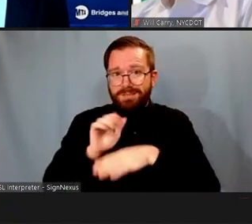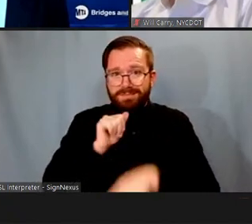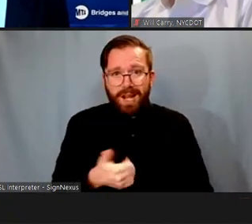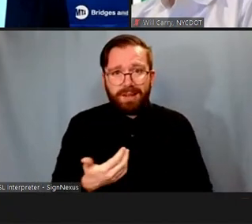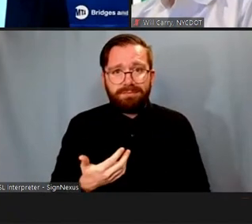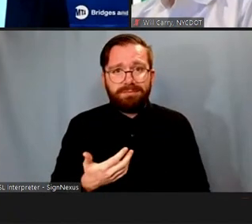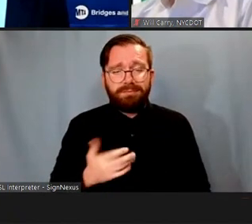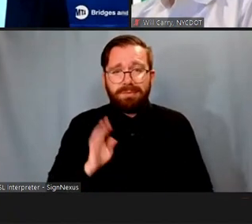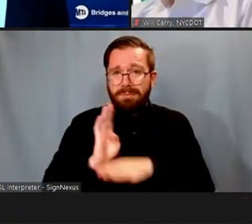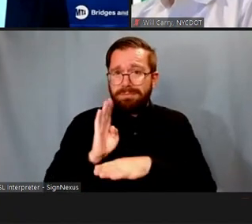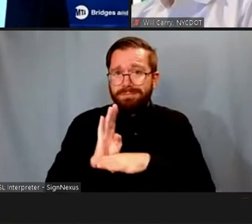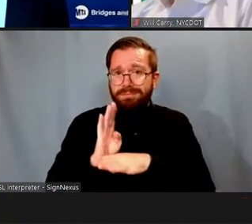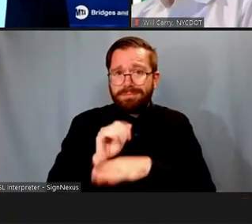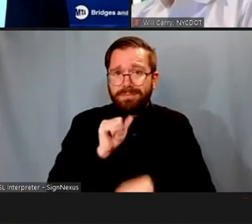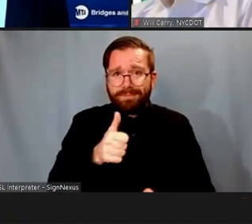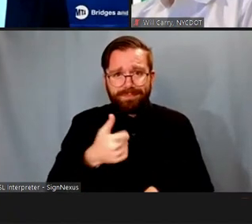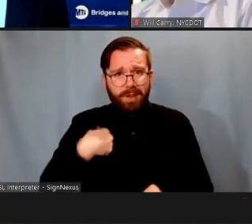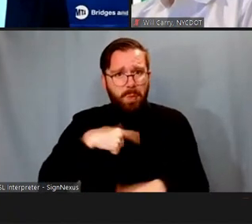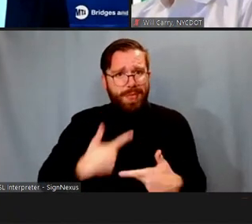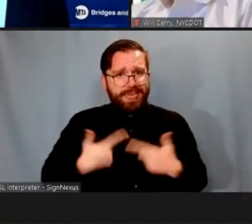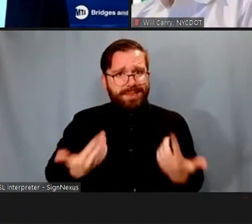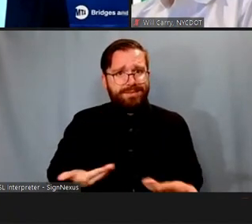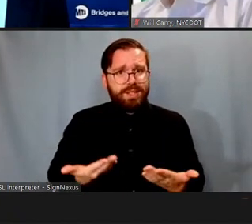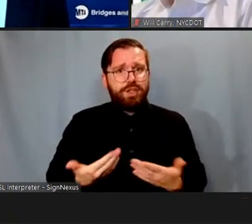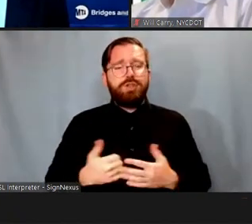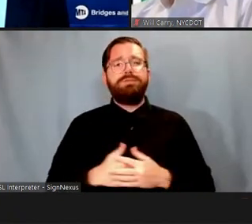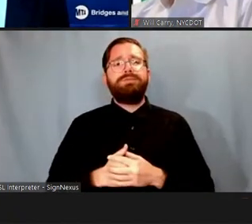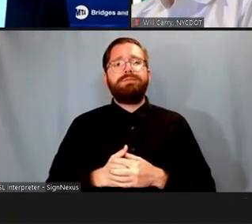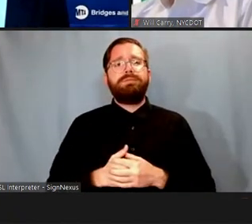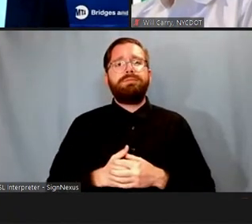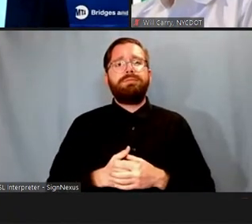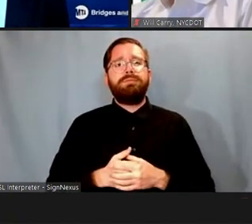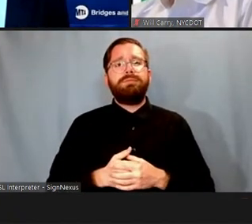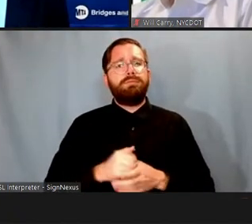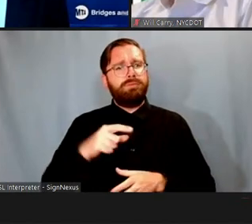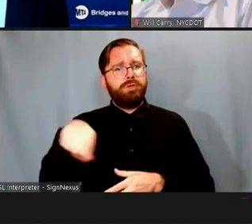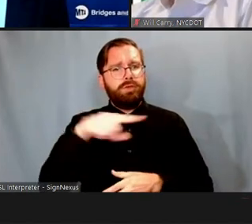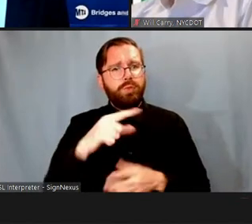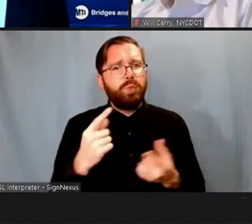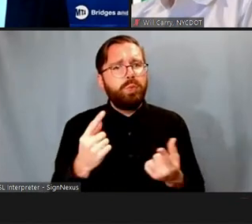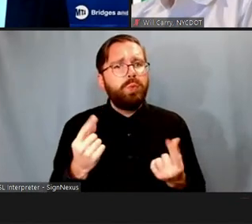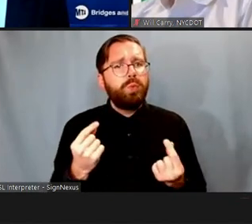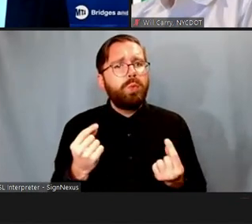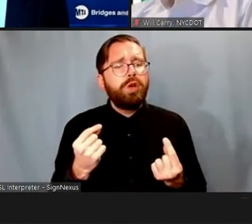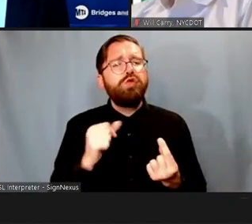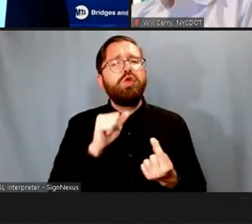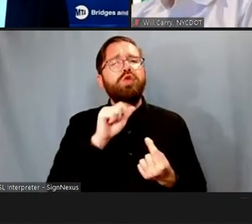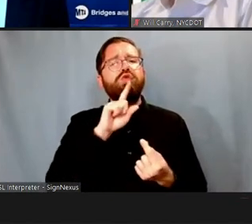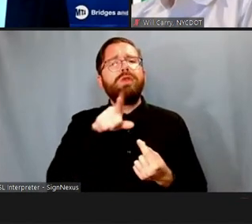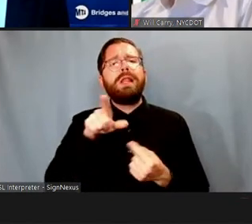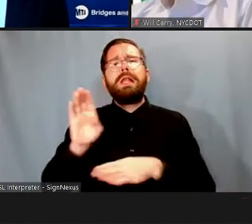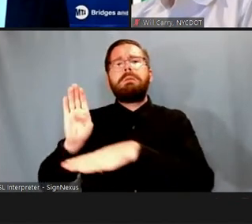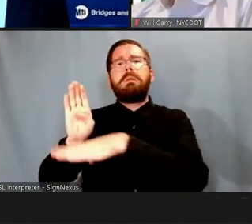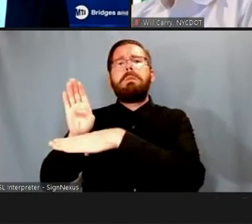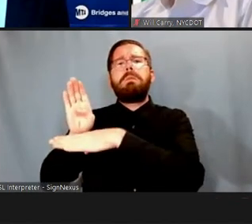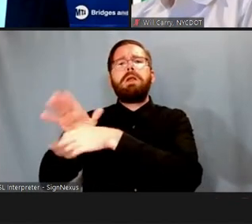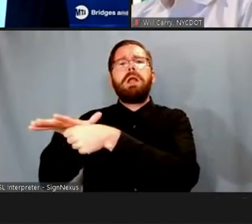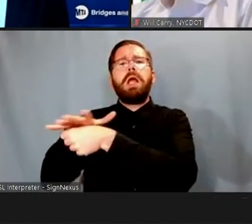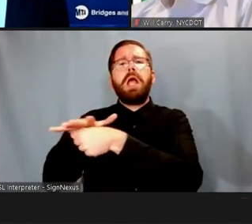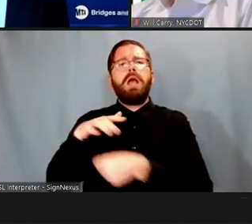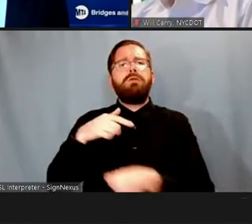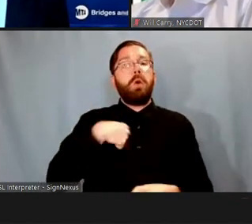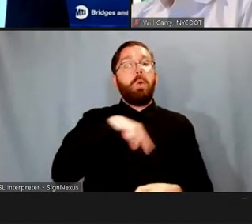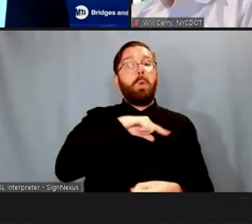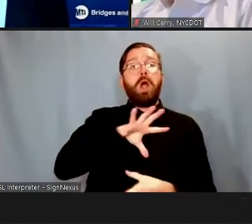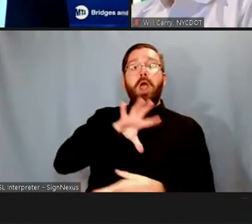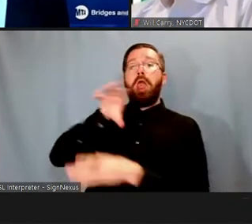is where we live um and so what you're doing is you're putting us in this business district even though that this